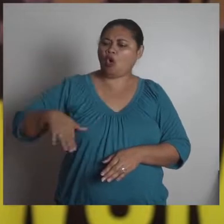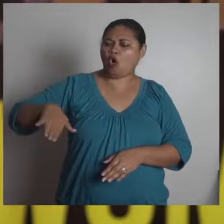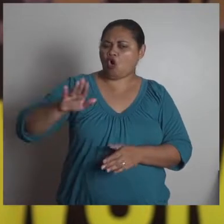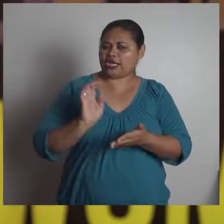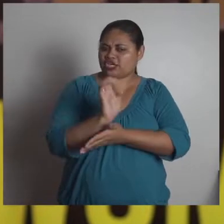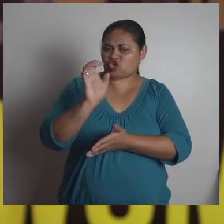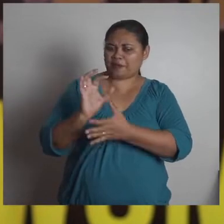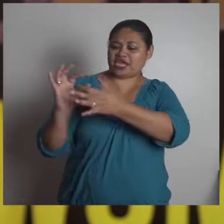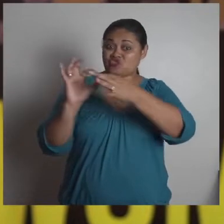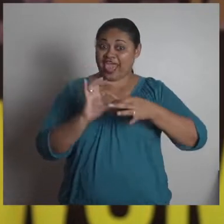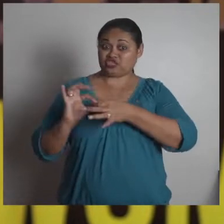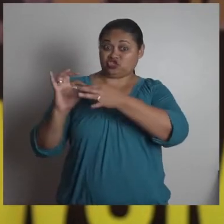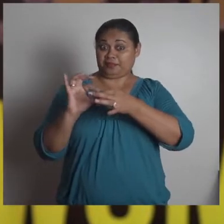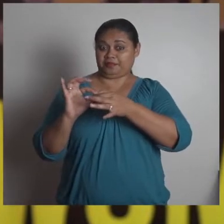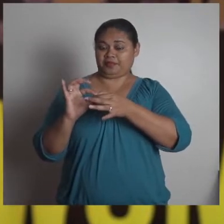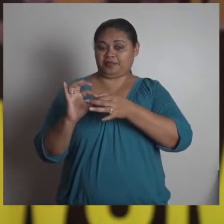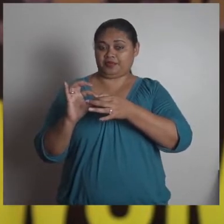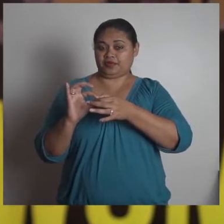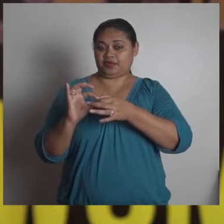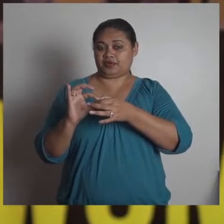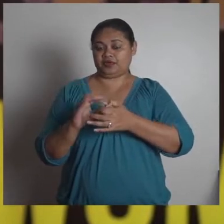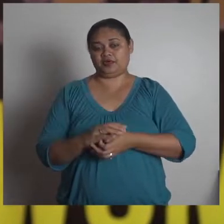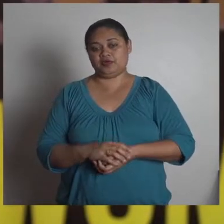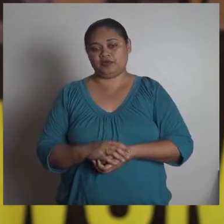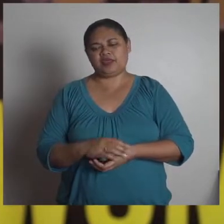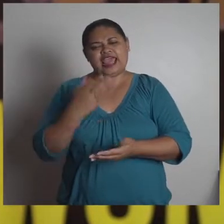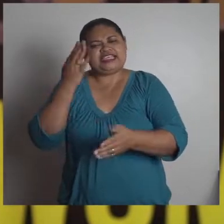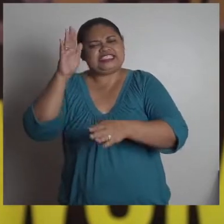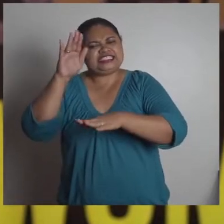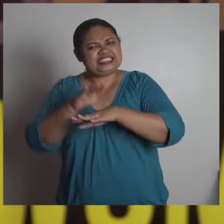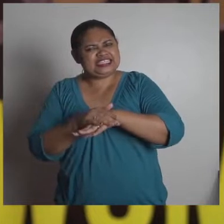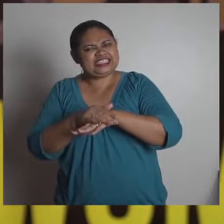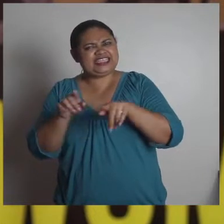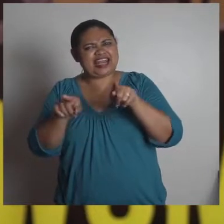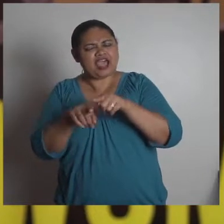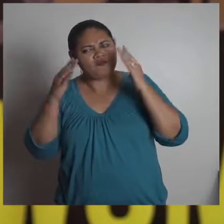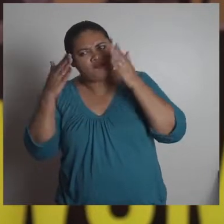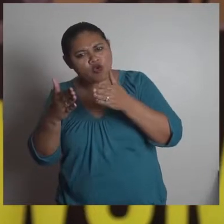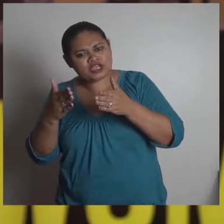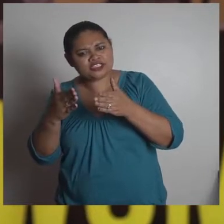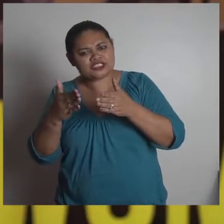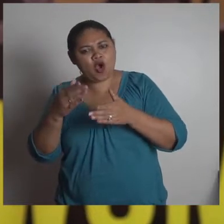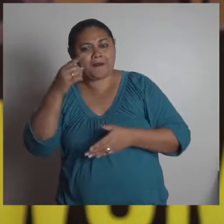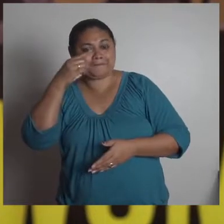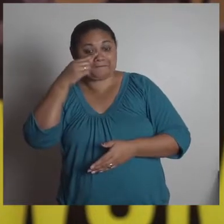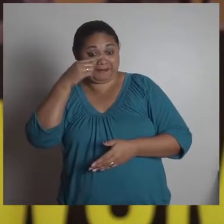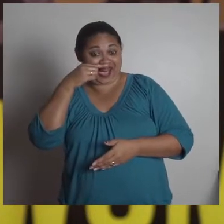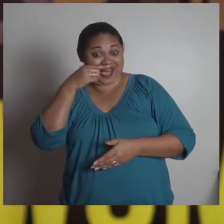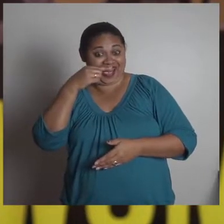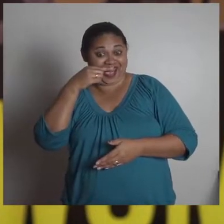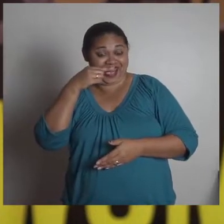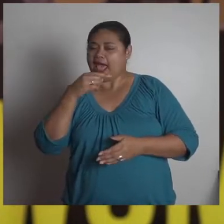be thinking about the fact that all of these economic relationships are based, they're sitting on the